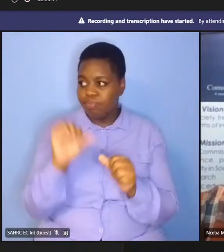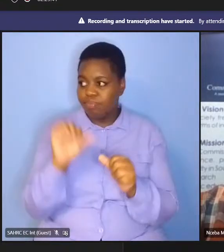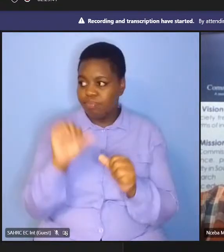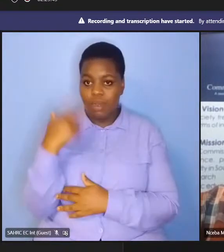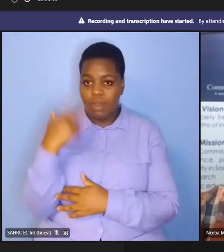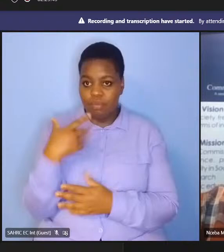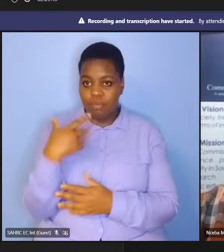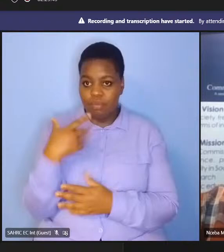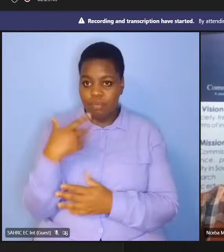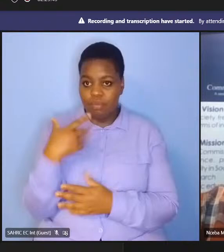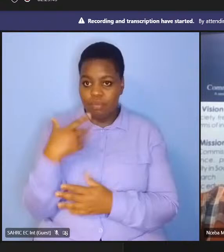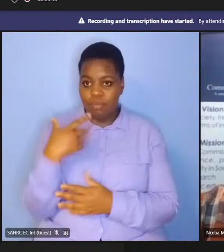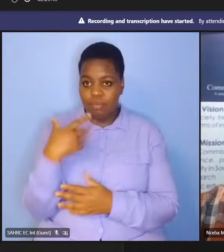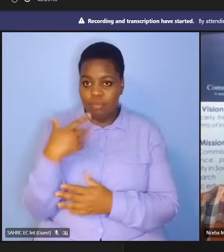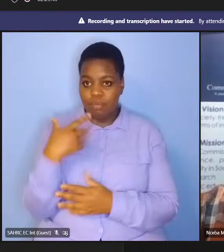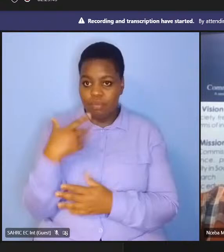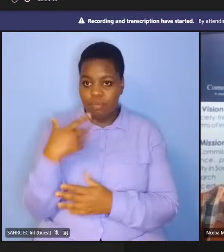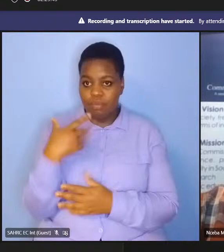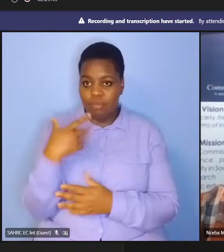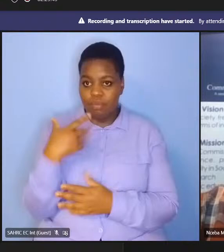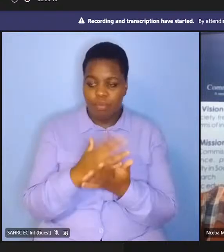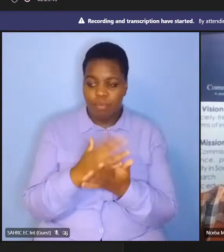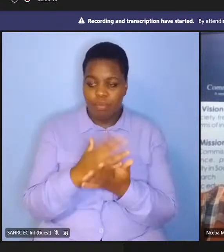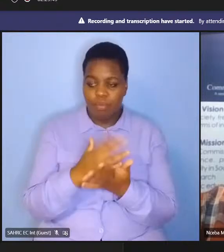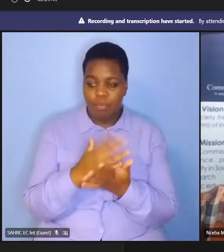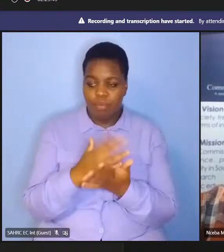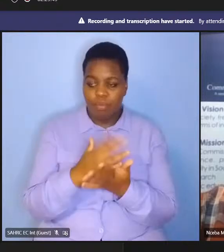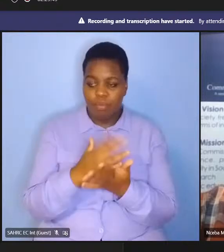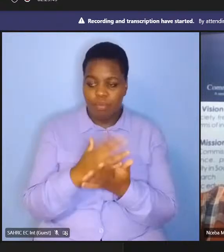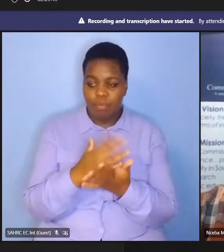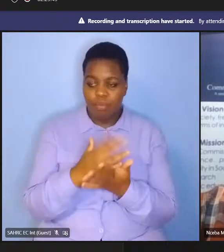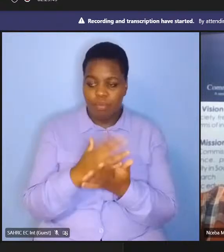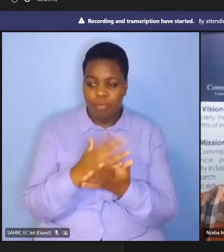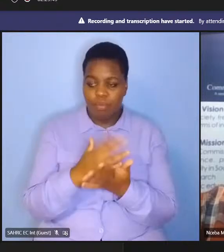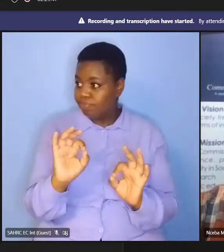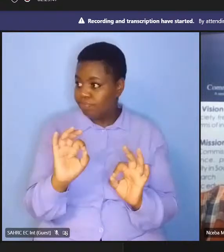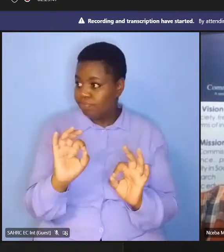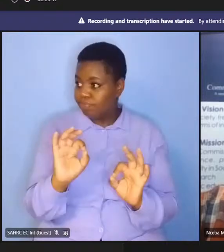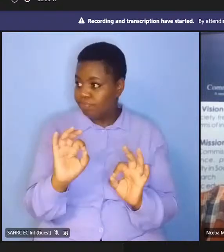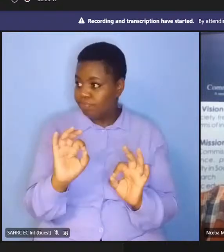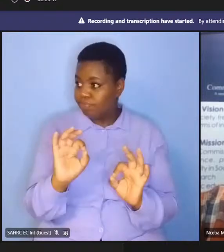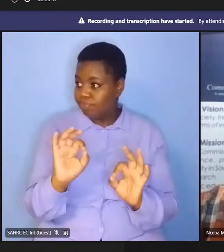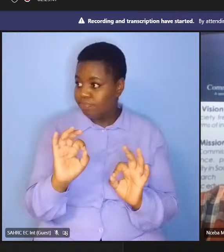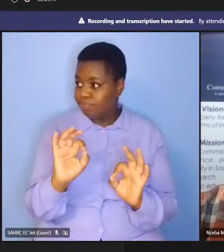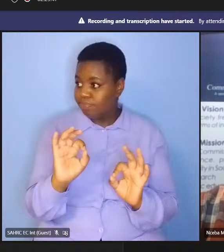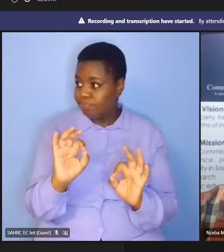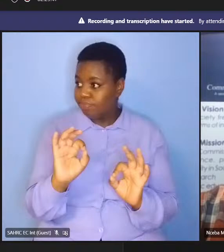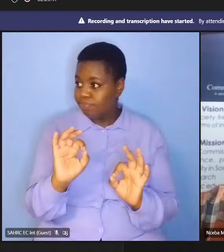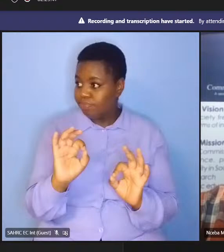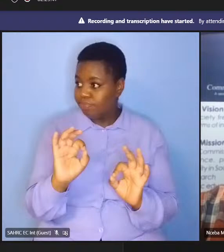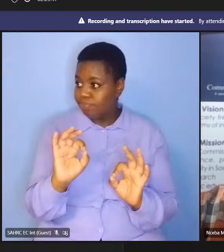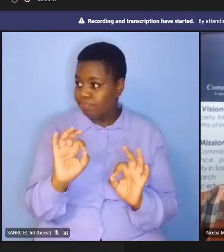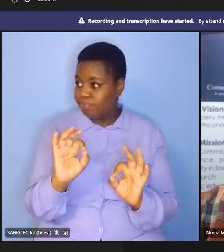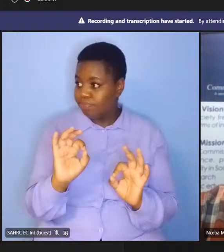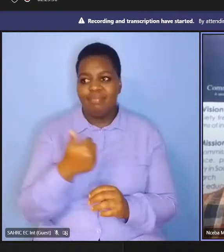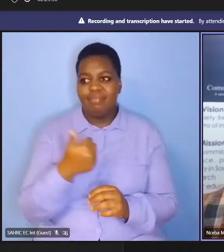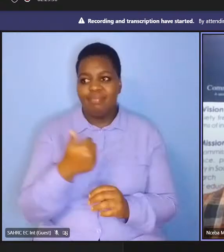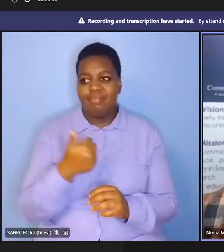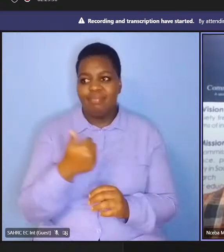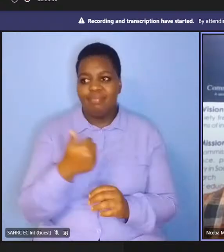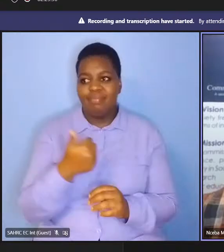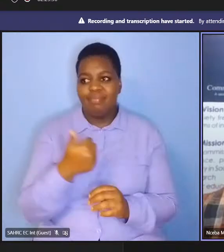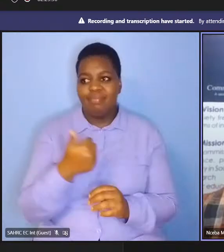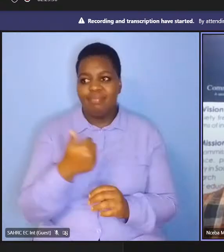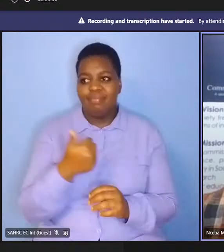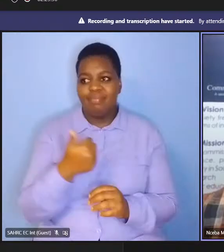it, we will share it on the platform, if that is okay with you. It's fine. Thanks so much. Okay,